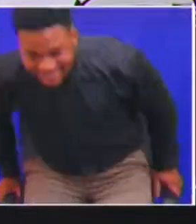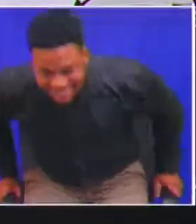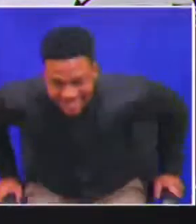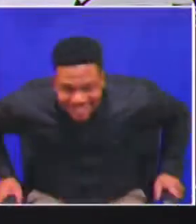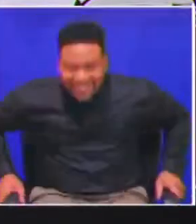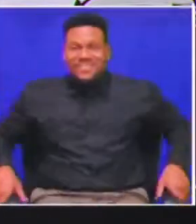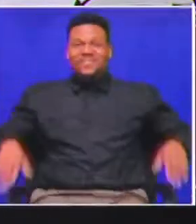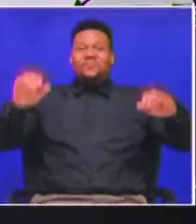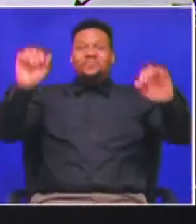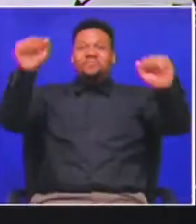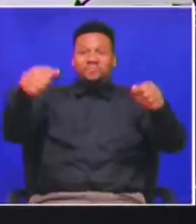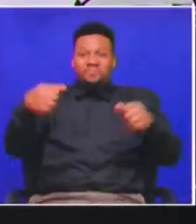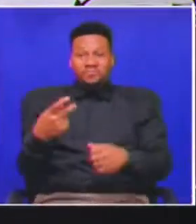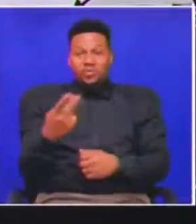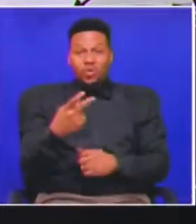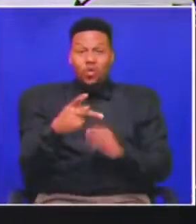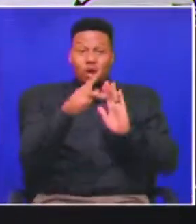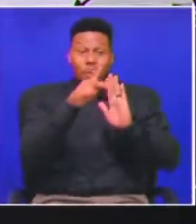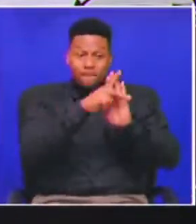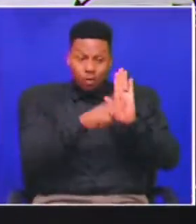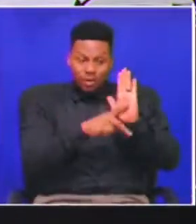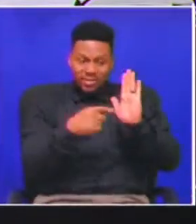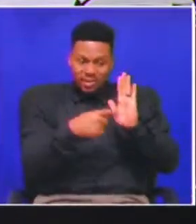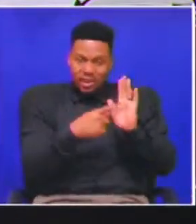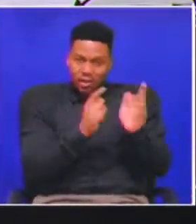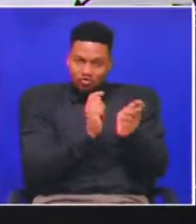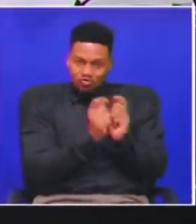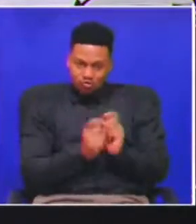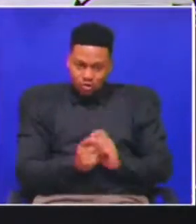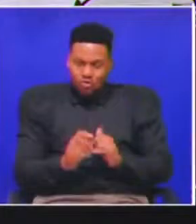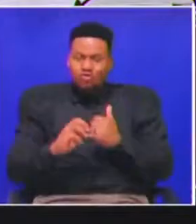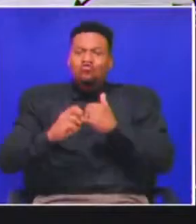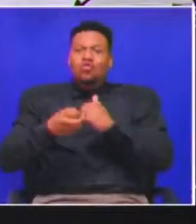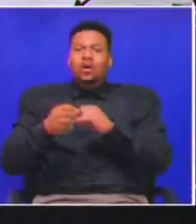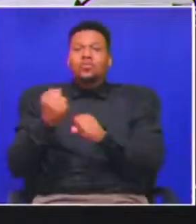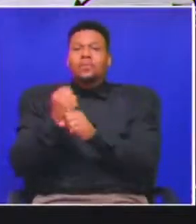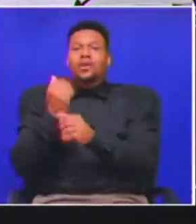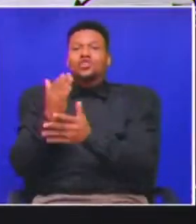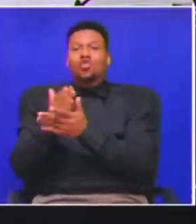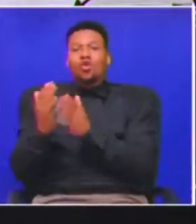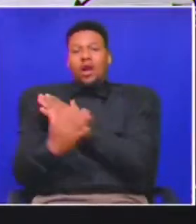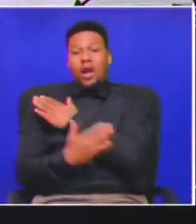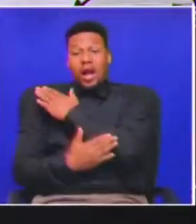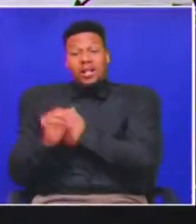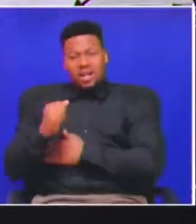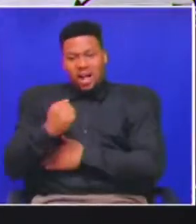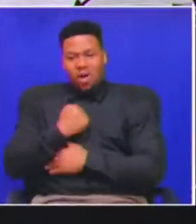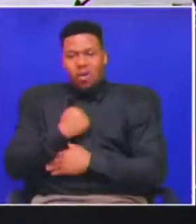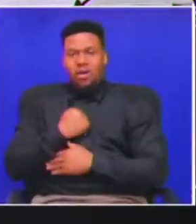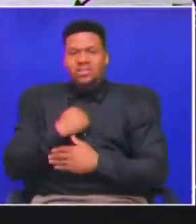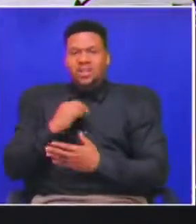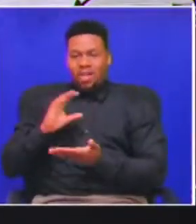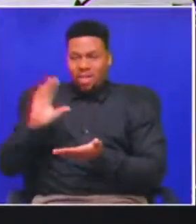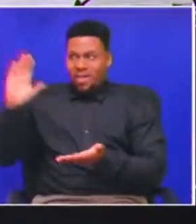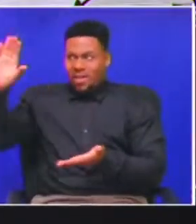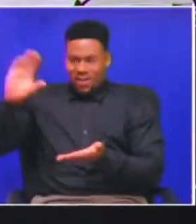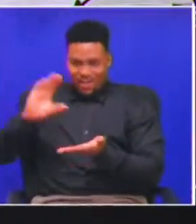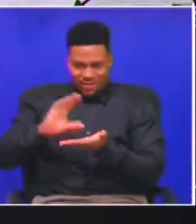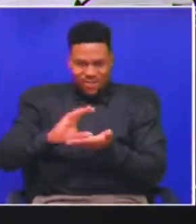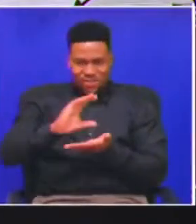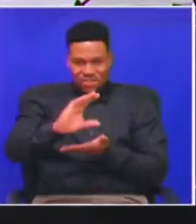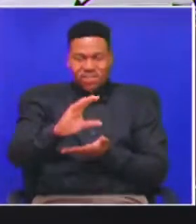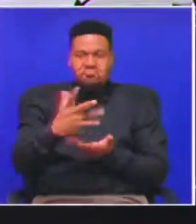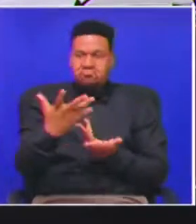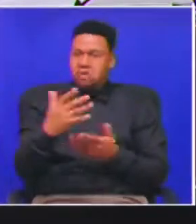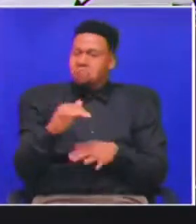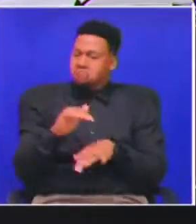upon to make our country much more of an investment-friendly country. Now, partnerships with the private